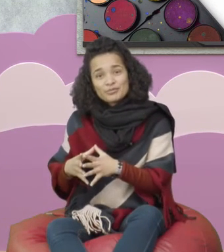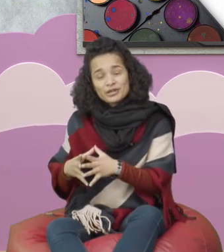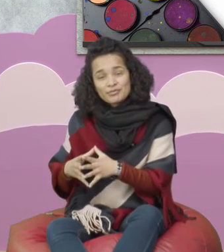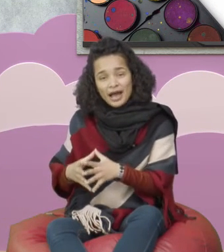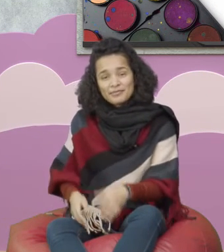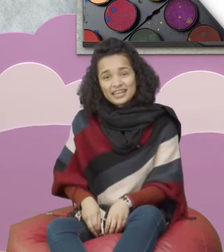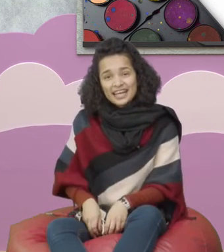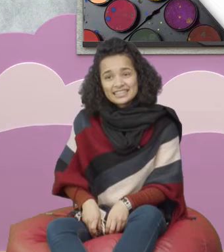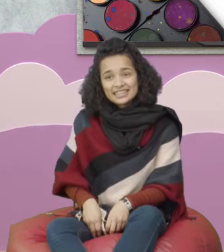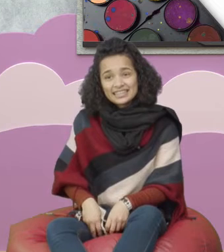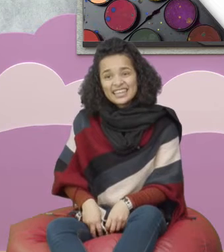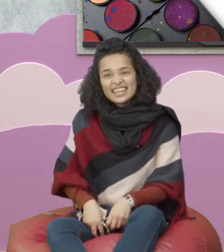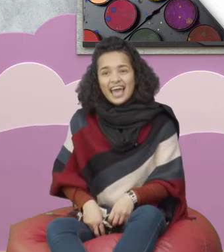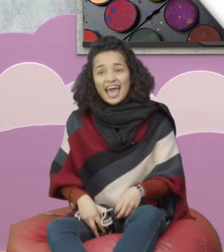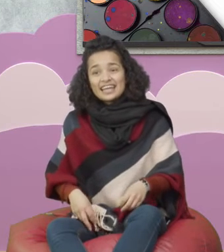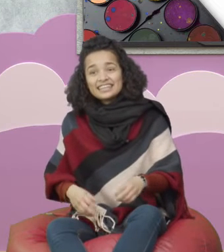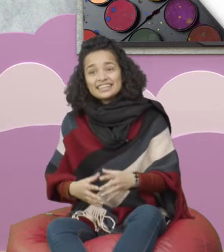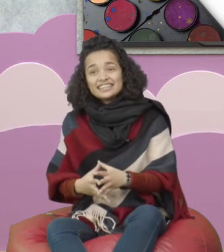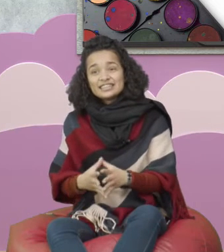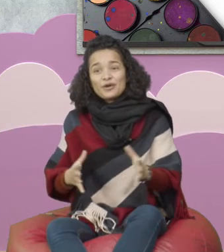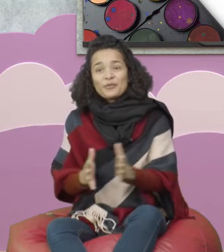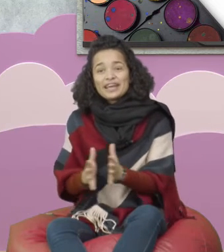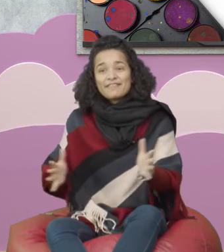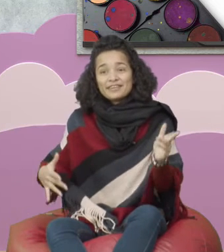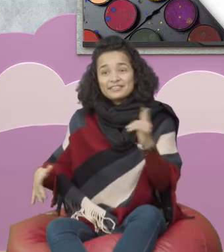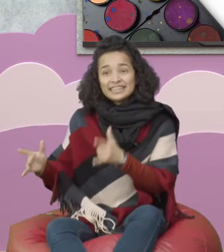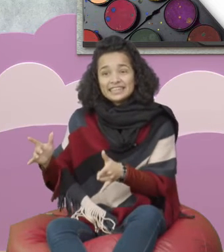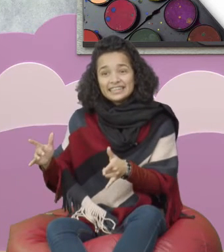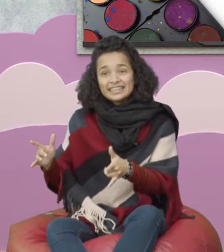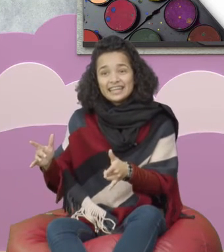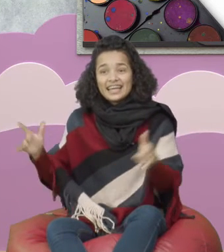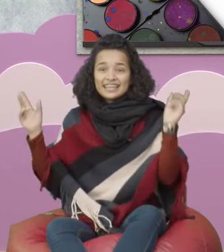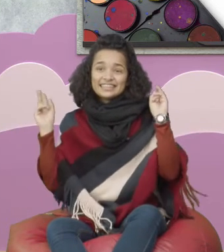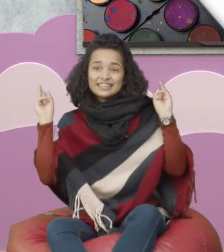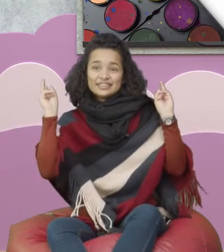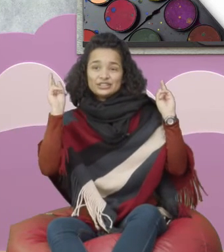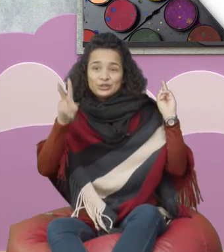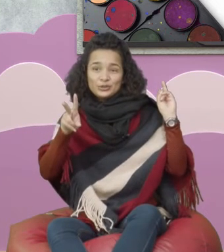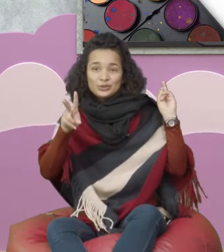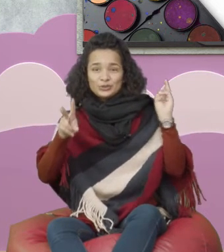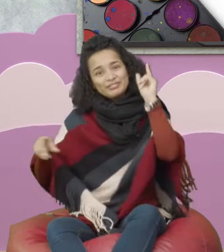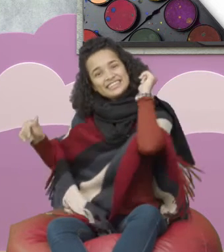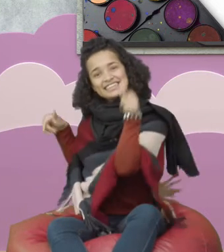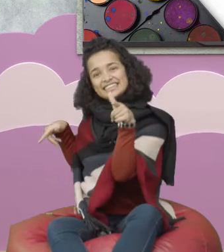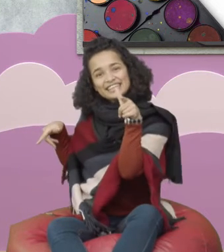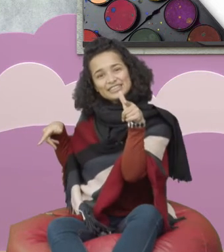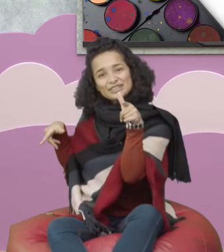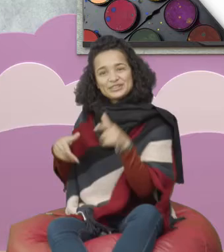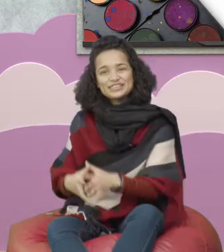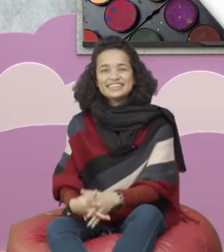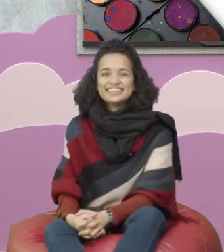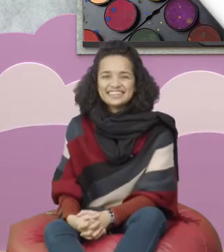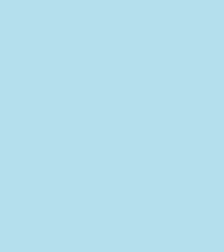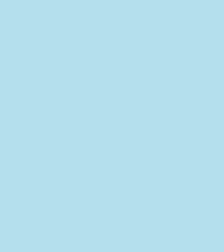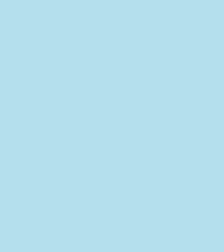the pre-primary lesson. And it is week 15, lesson 2. Stay